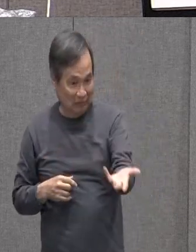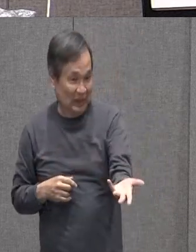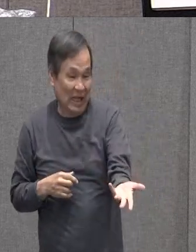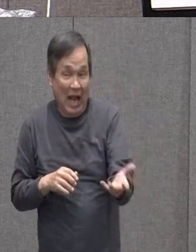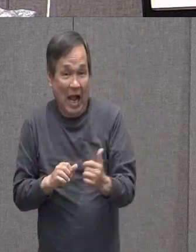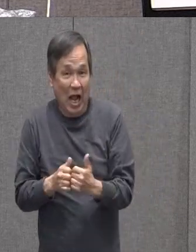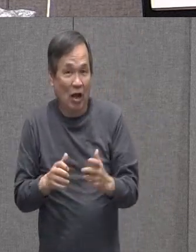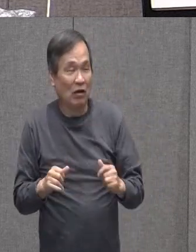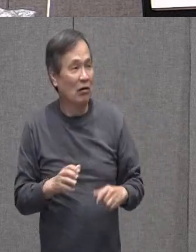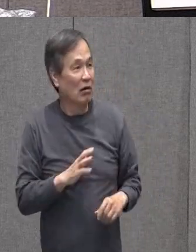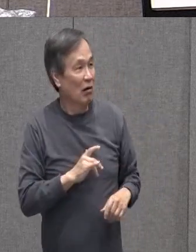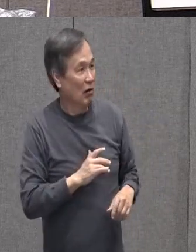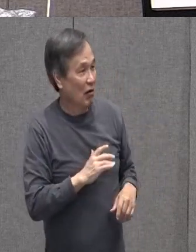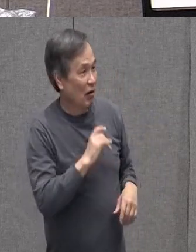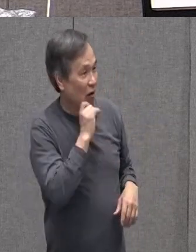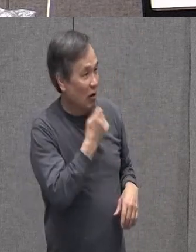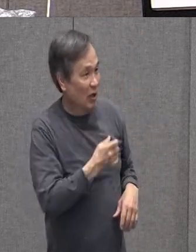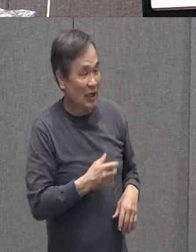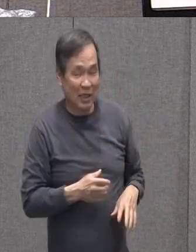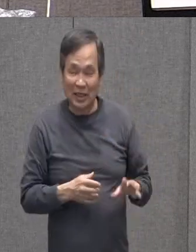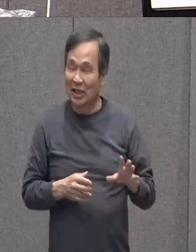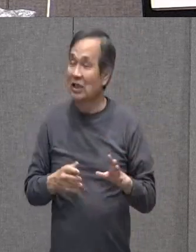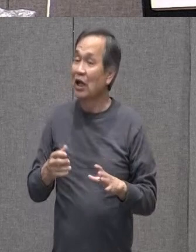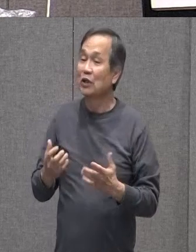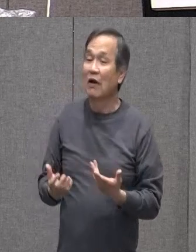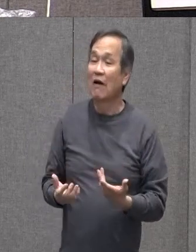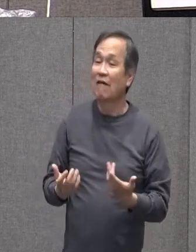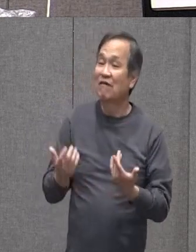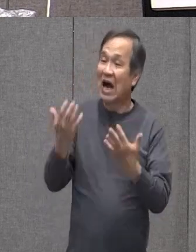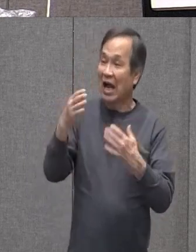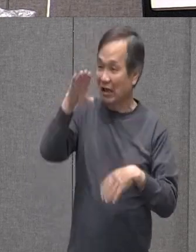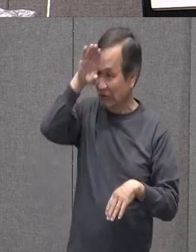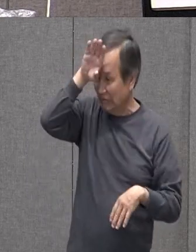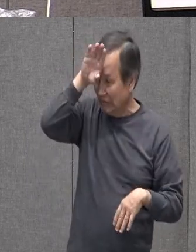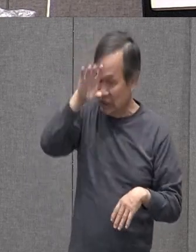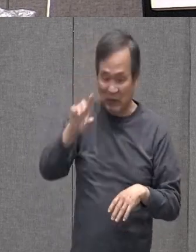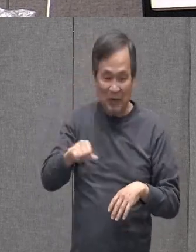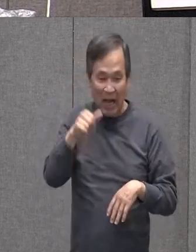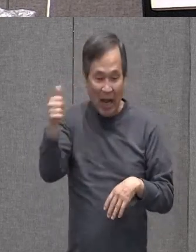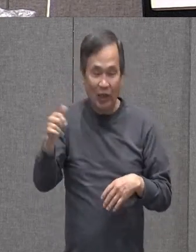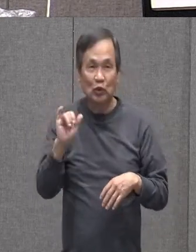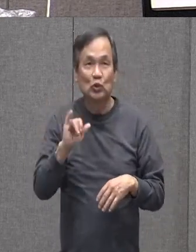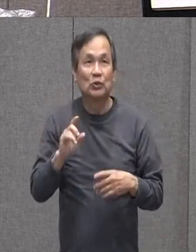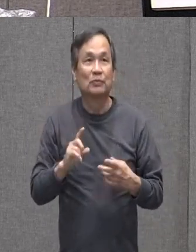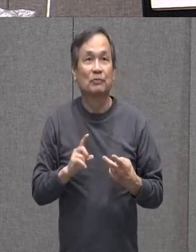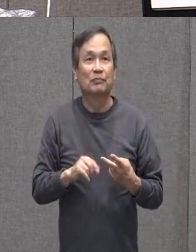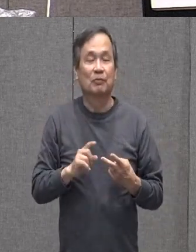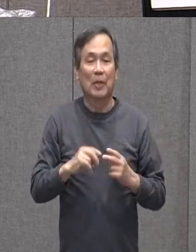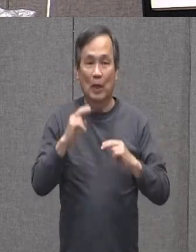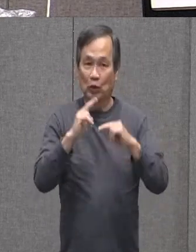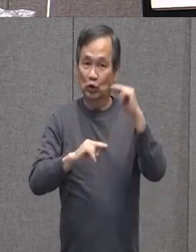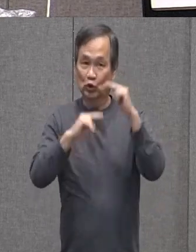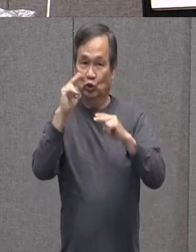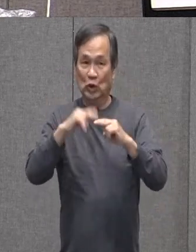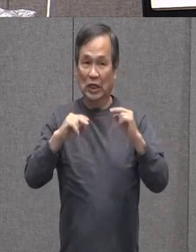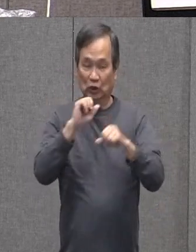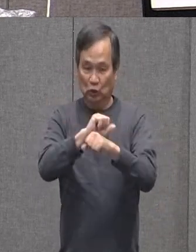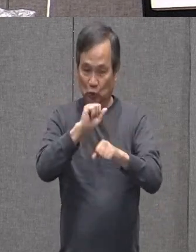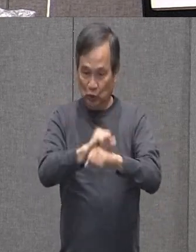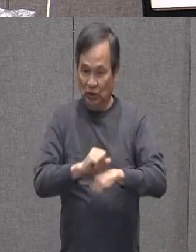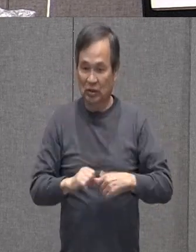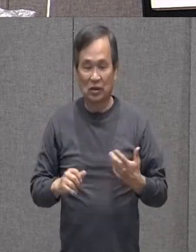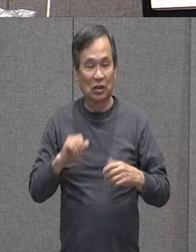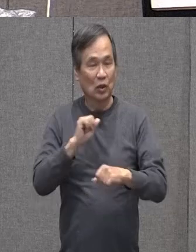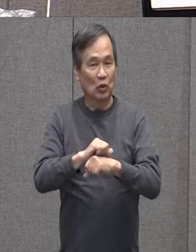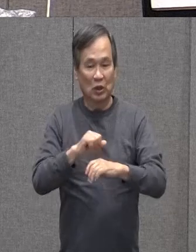they help? How inventive. Yes, but not just firefighters, all sorts of things, like maybe construction workers, maybe those who work